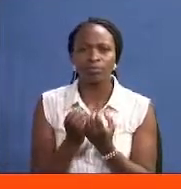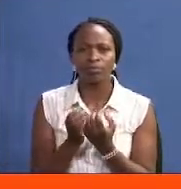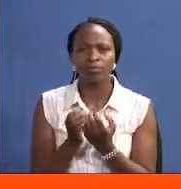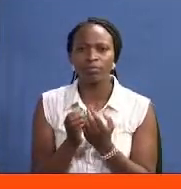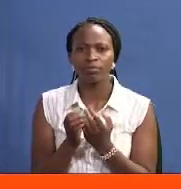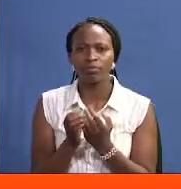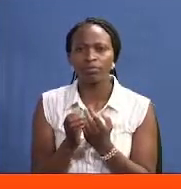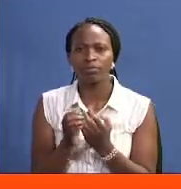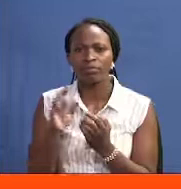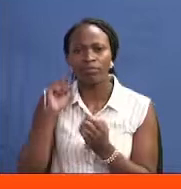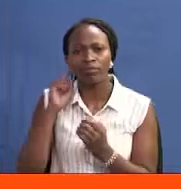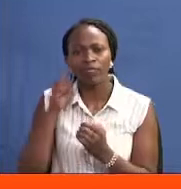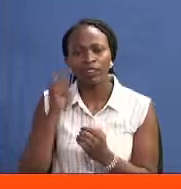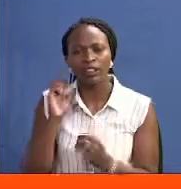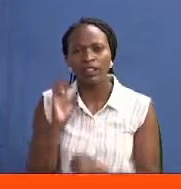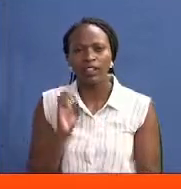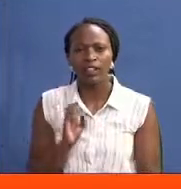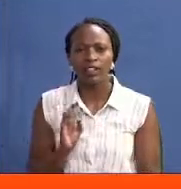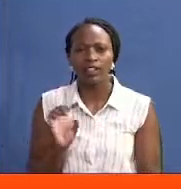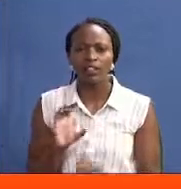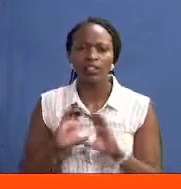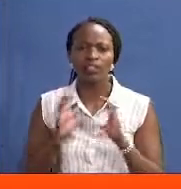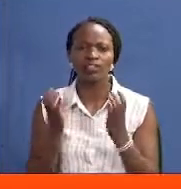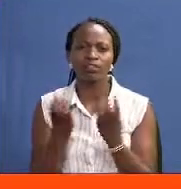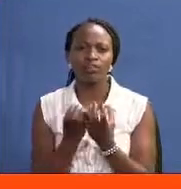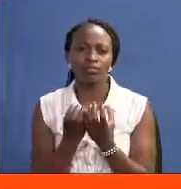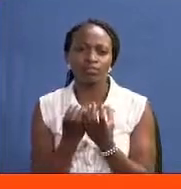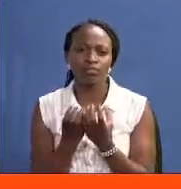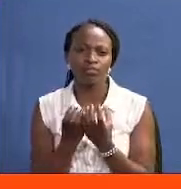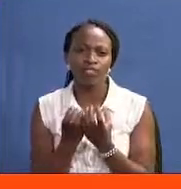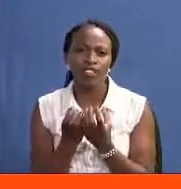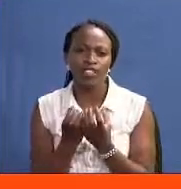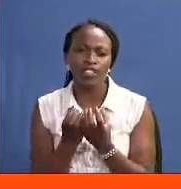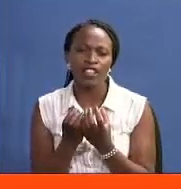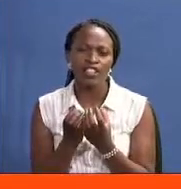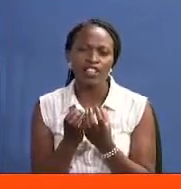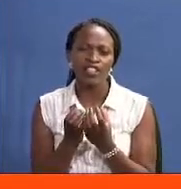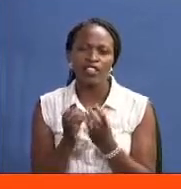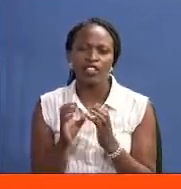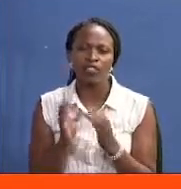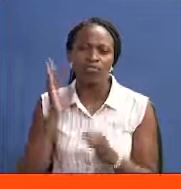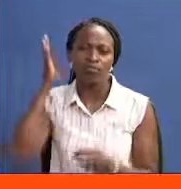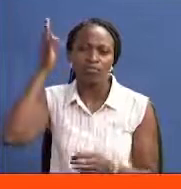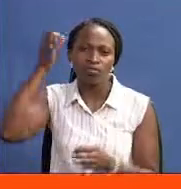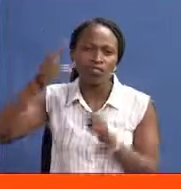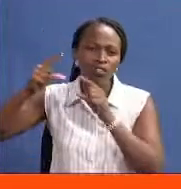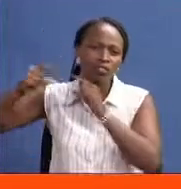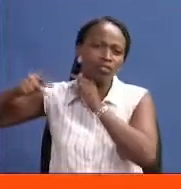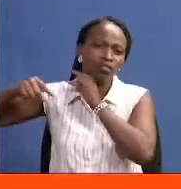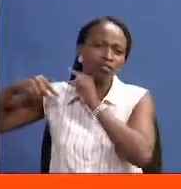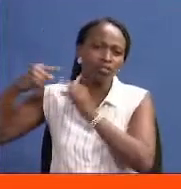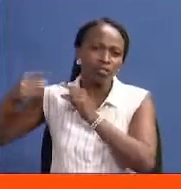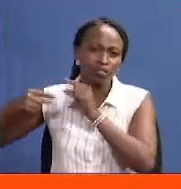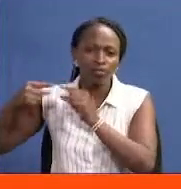Maasai culture. And culture, in its way, find its way into progression to future generations through